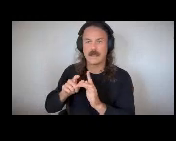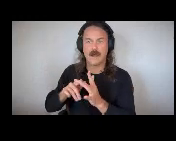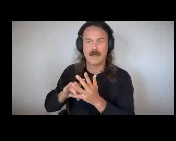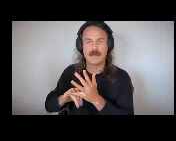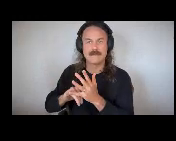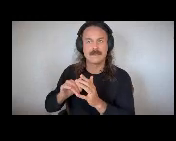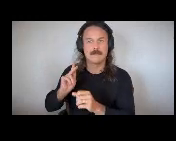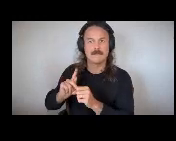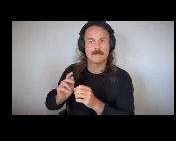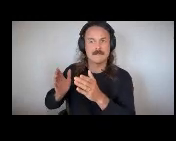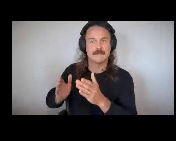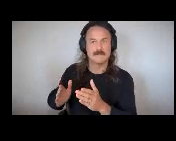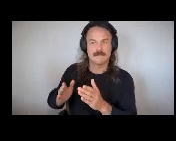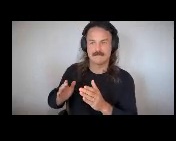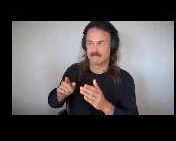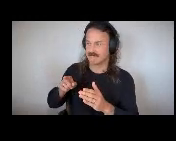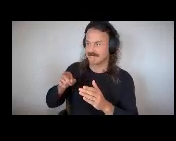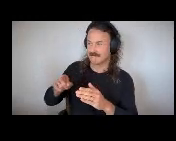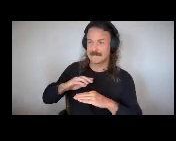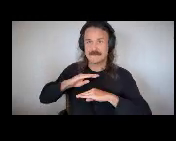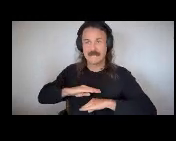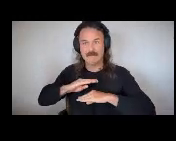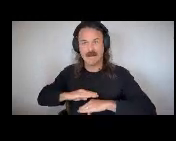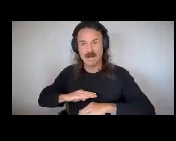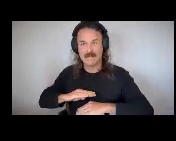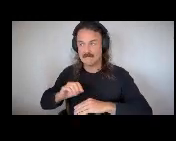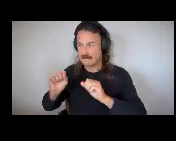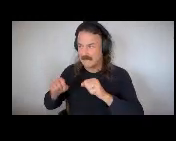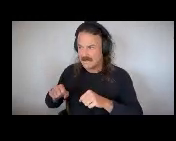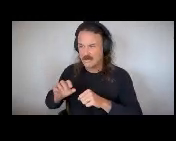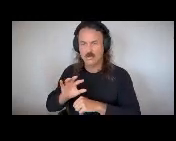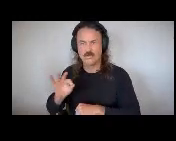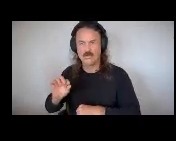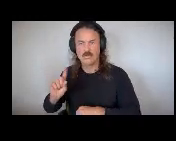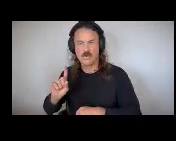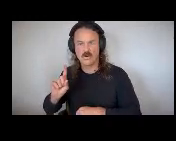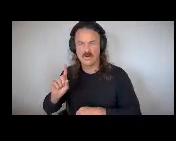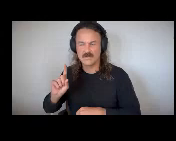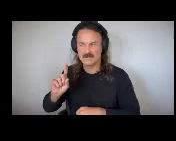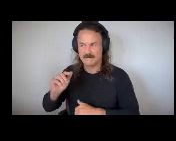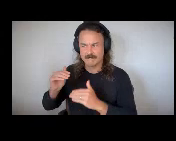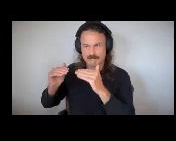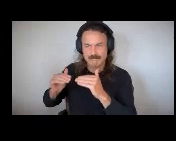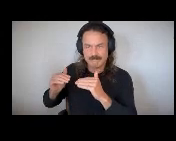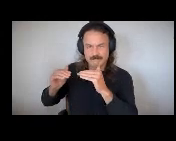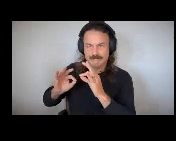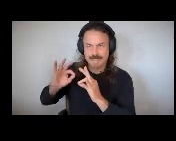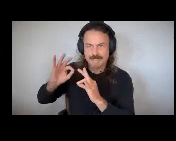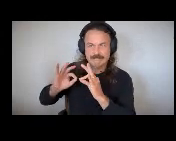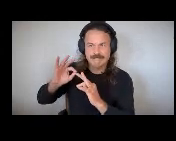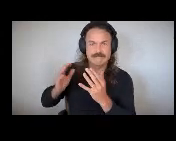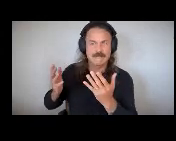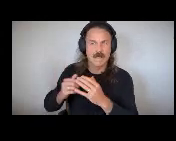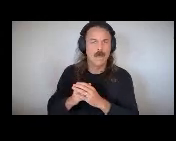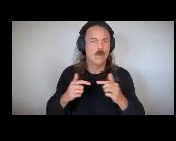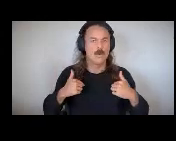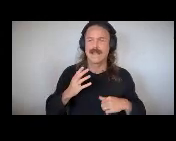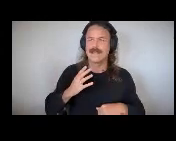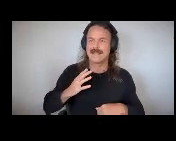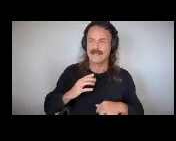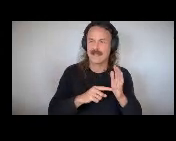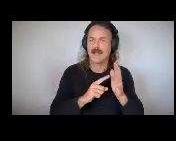the value and the need to have a kind of simple and preference-based tool that was designed